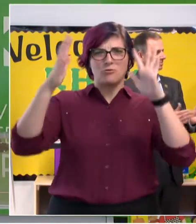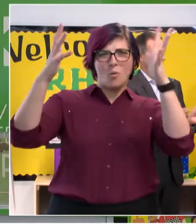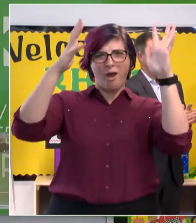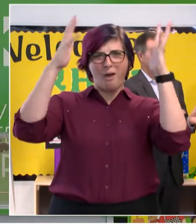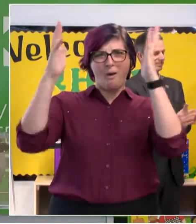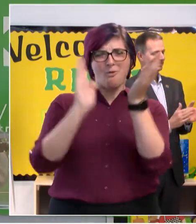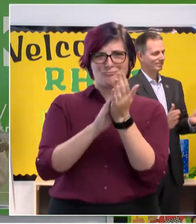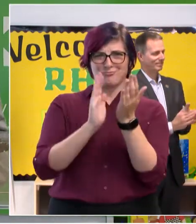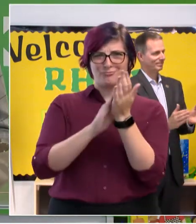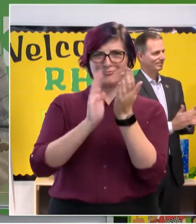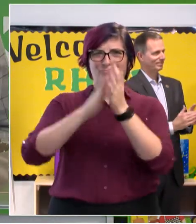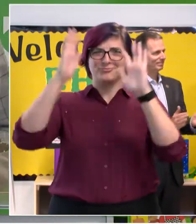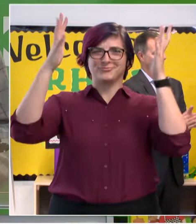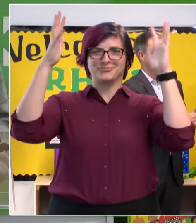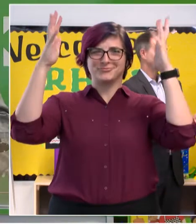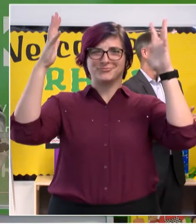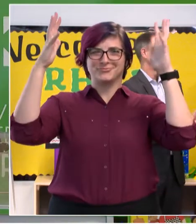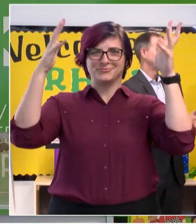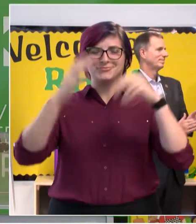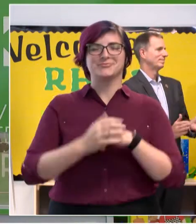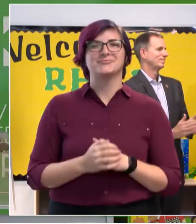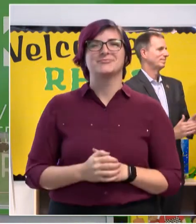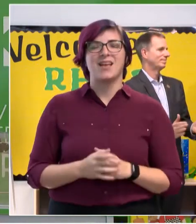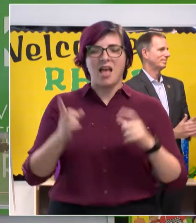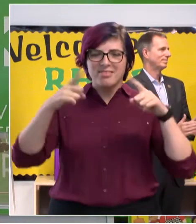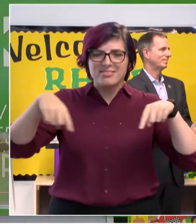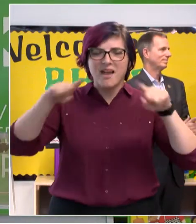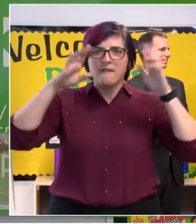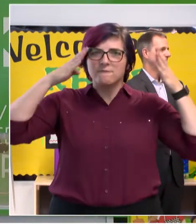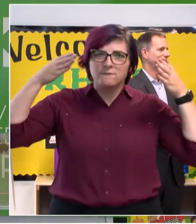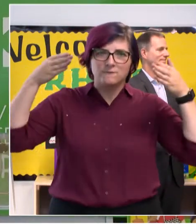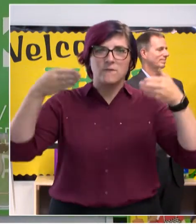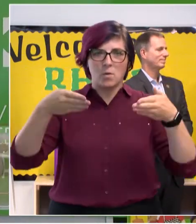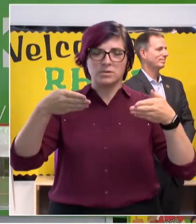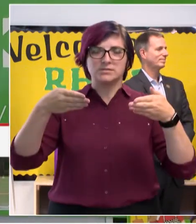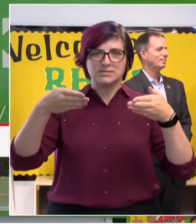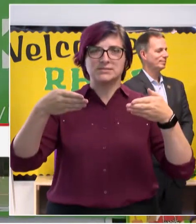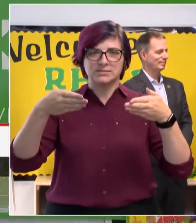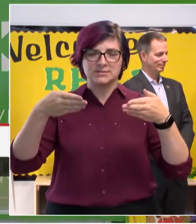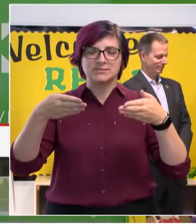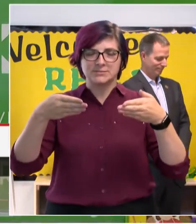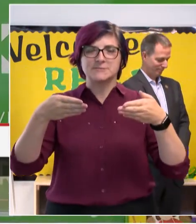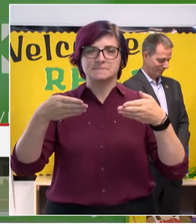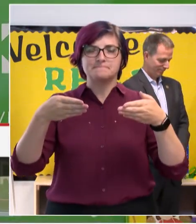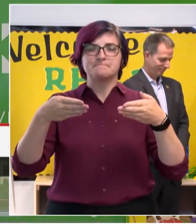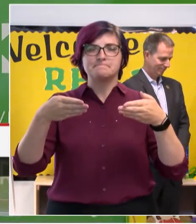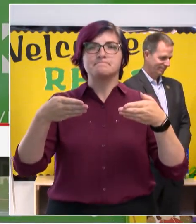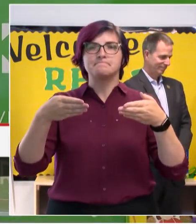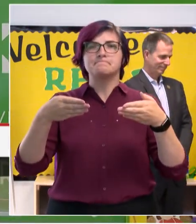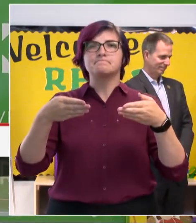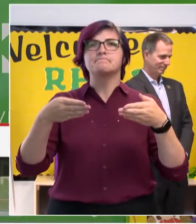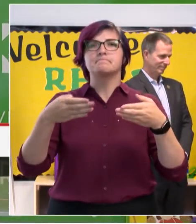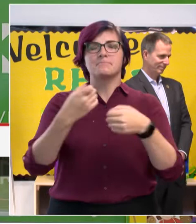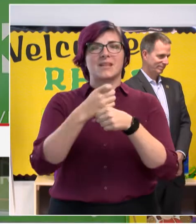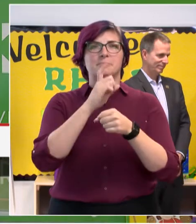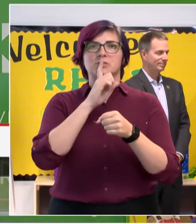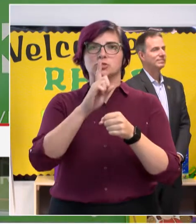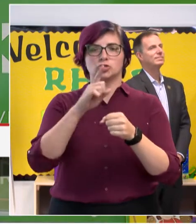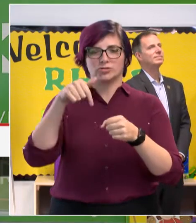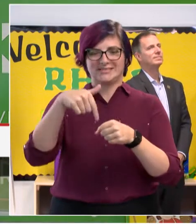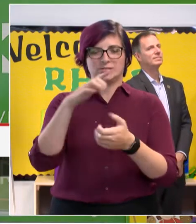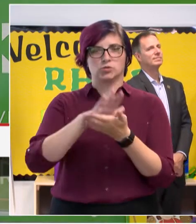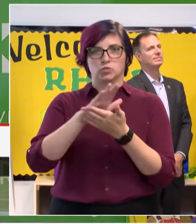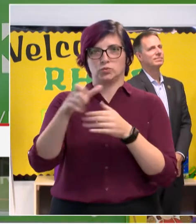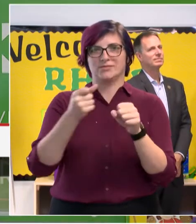of applause, who are focused on having just an outstanding school year for